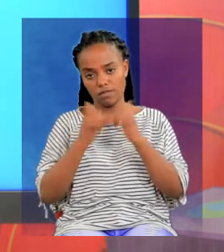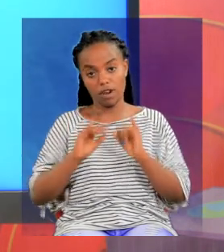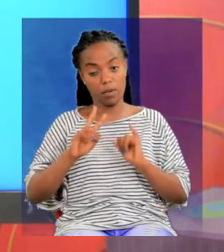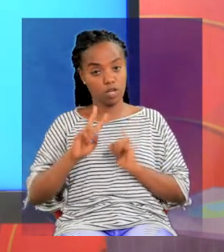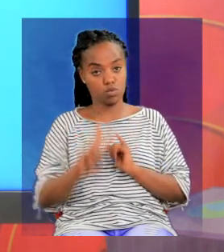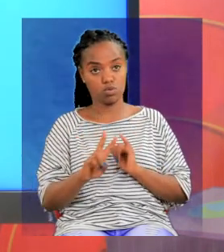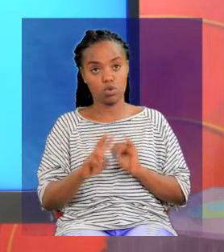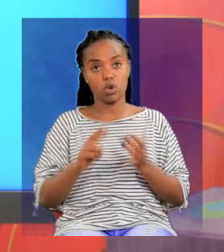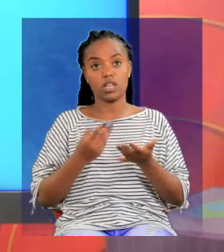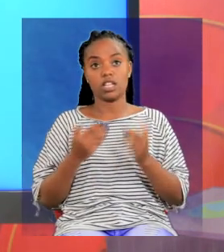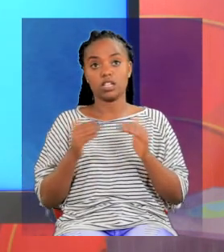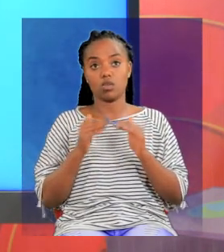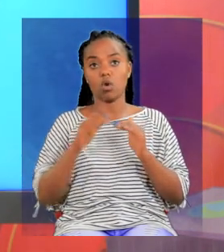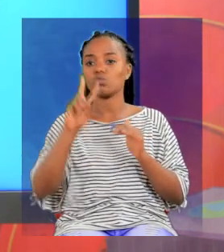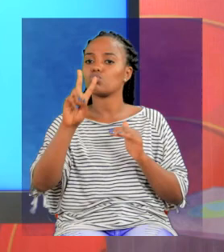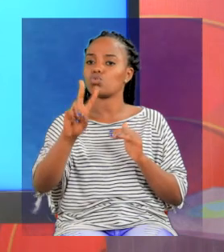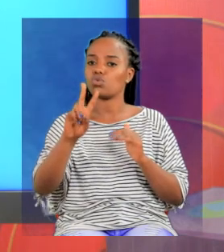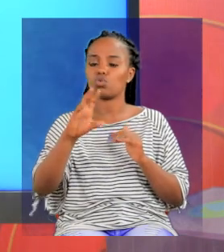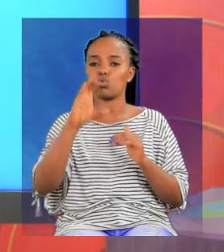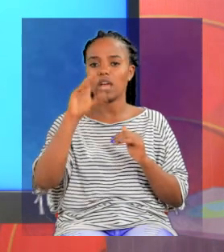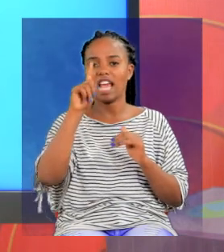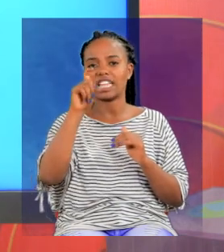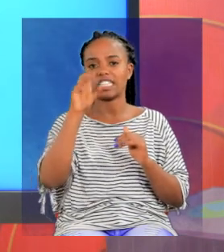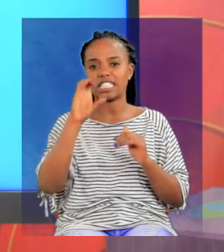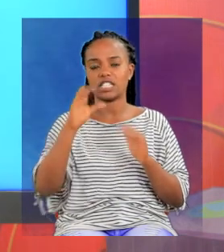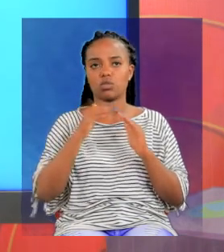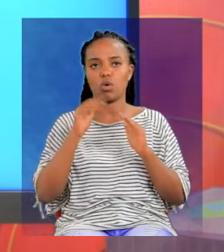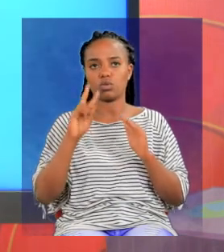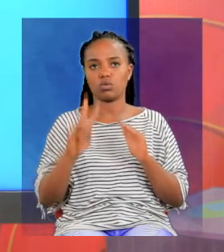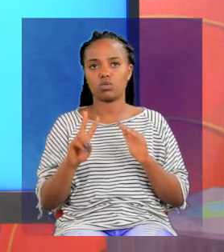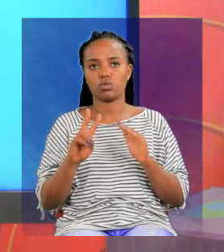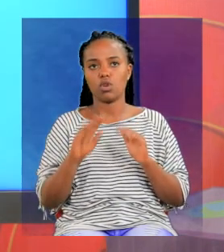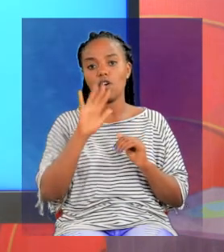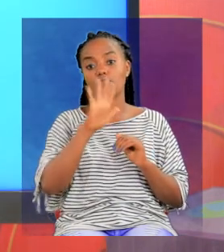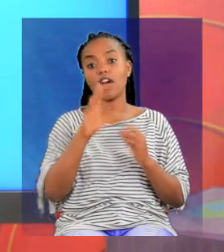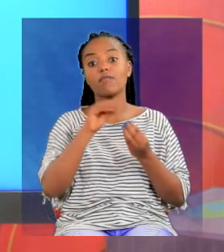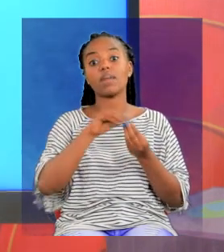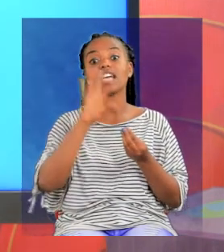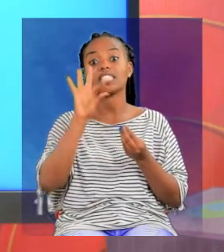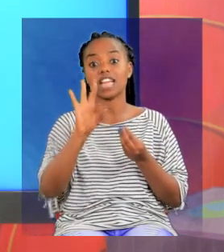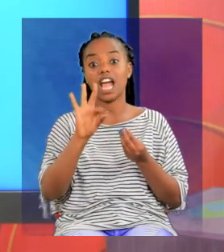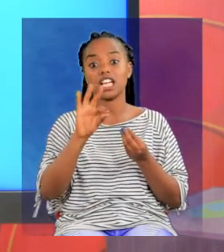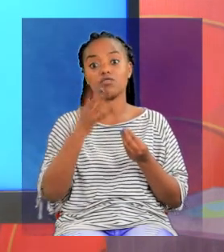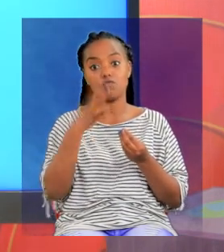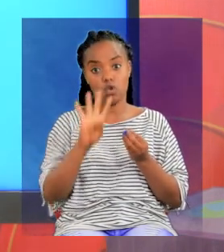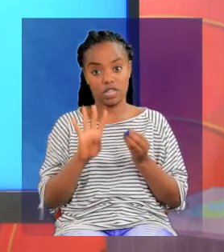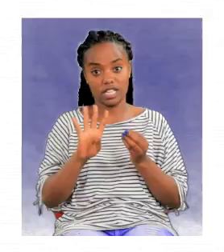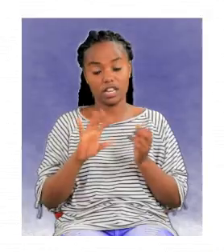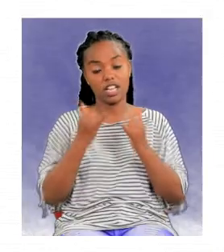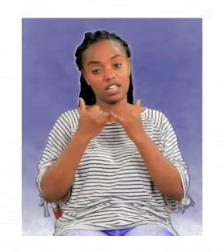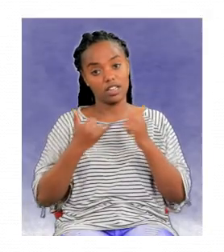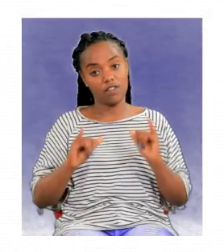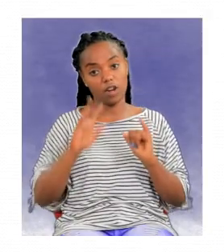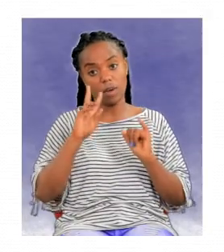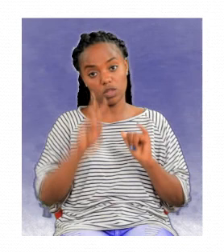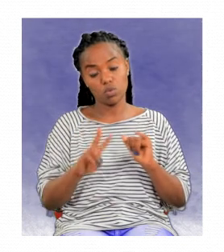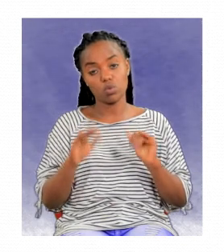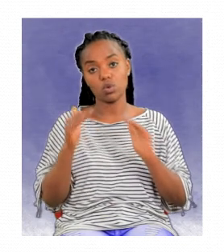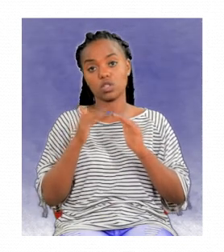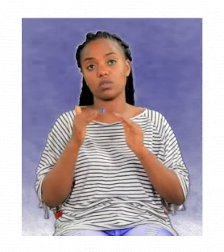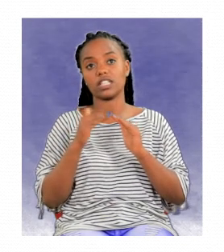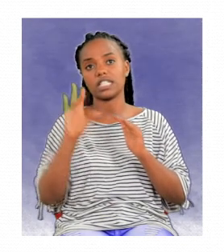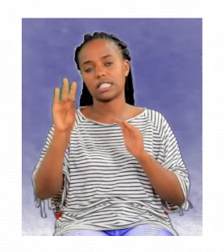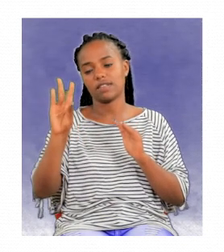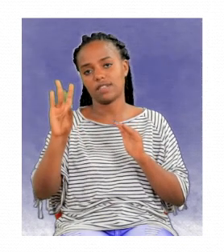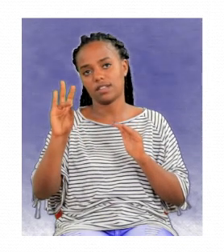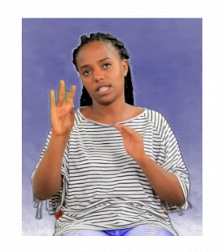2. 2, it gives XC is 2 for this part. And here, 5 plus 9 is 14, divided by 2, it is